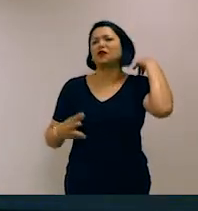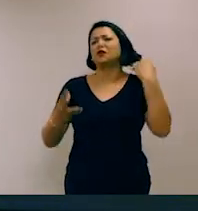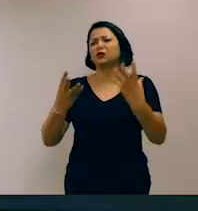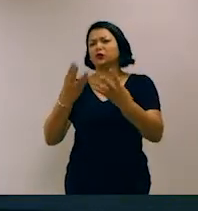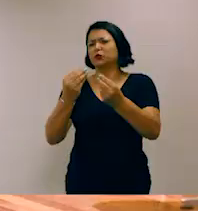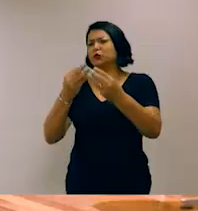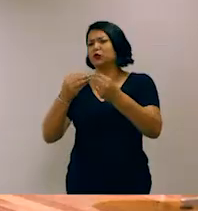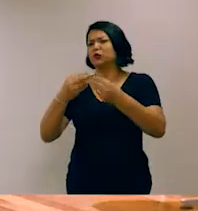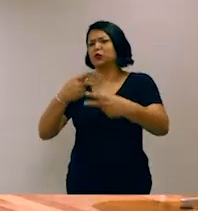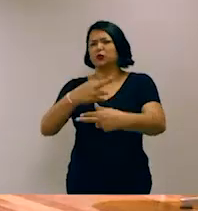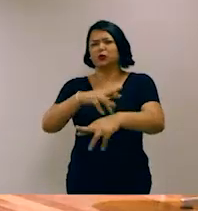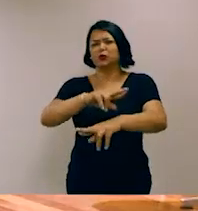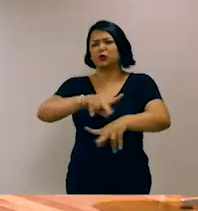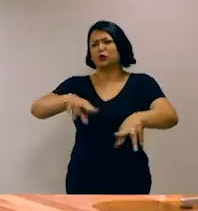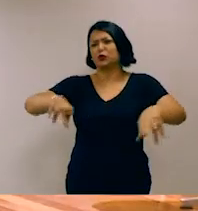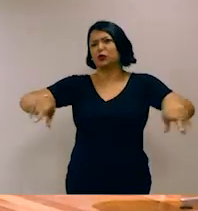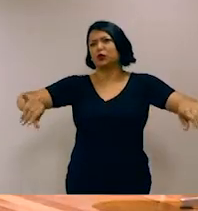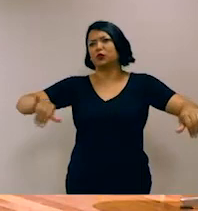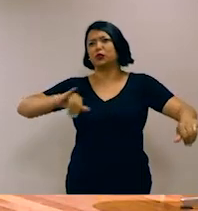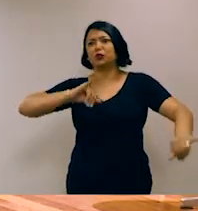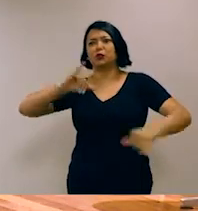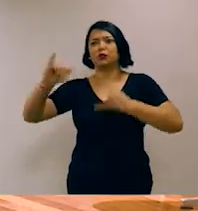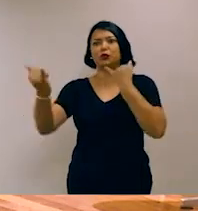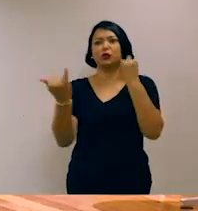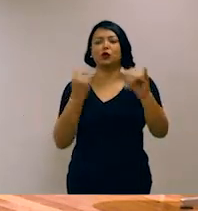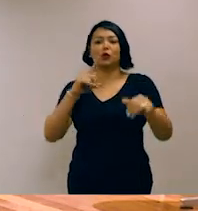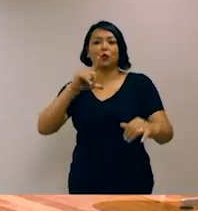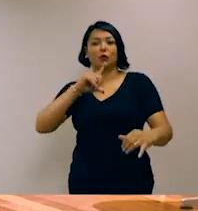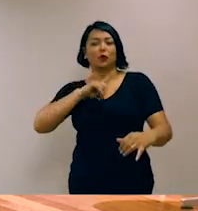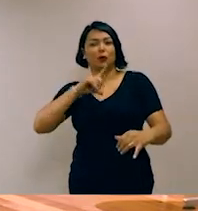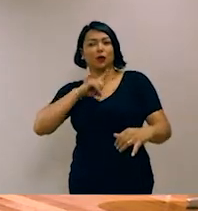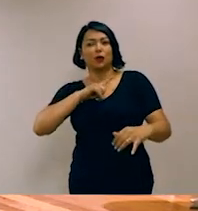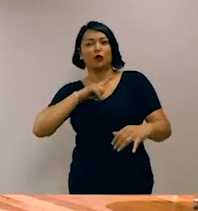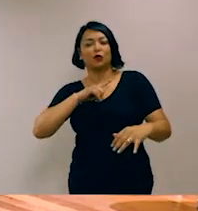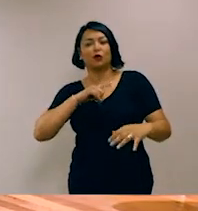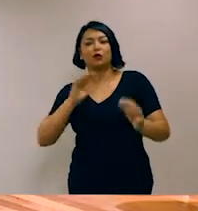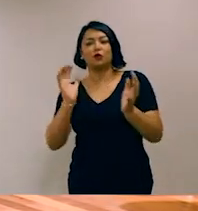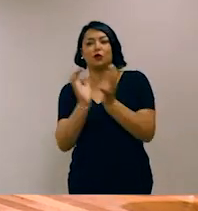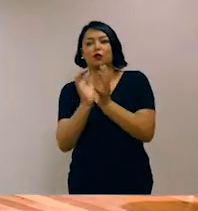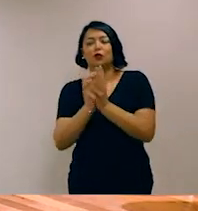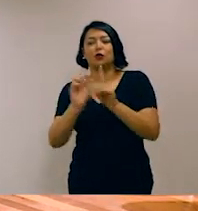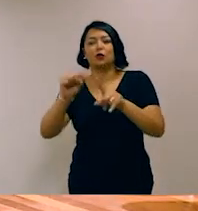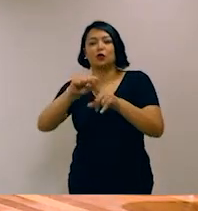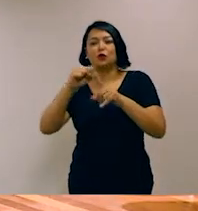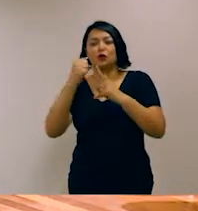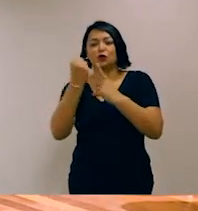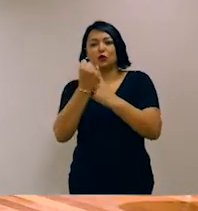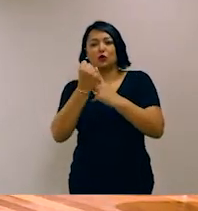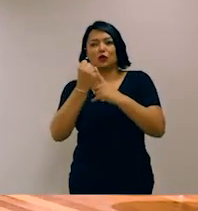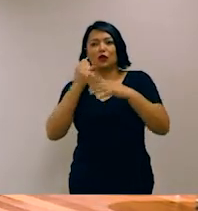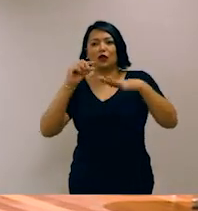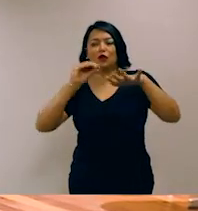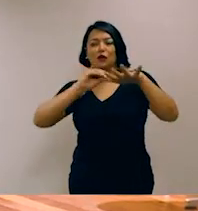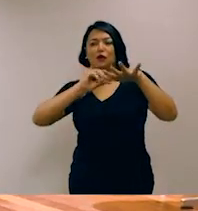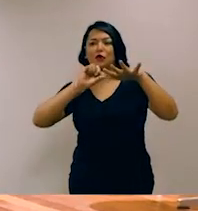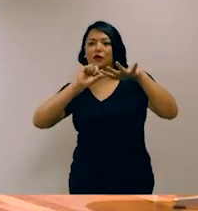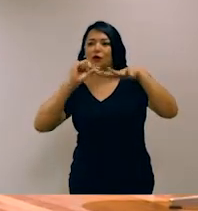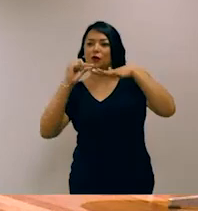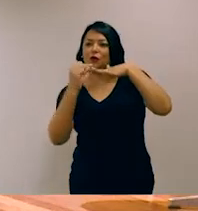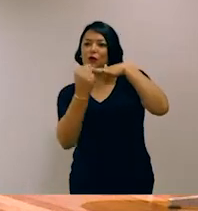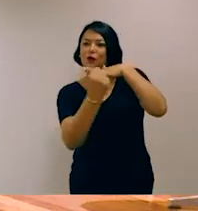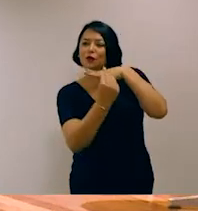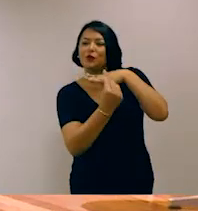And among all of this data, we have social media. So social media,